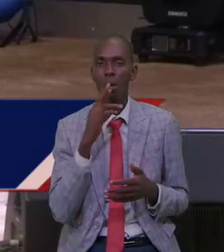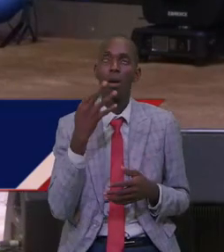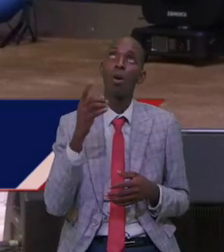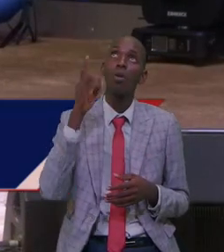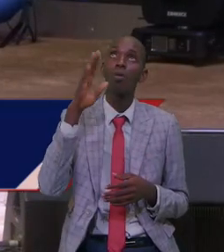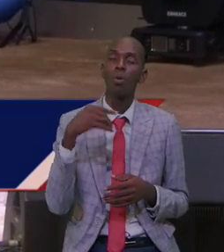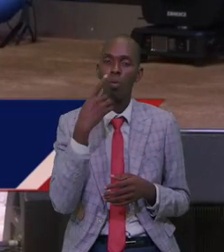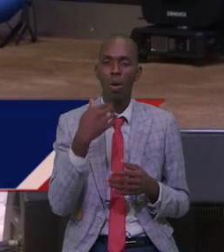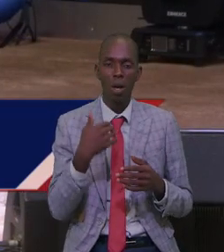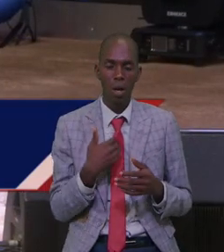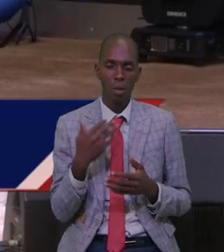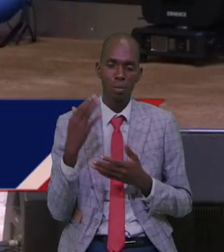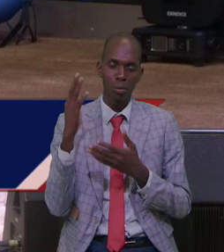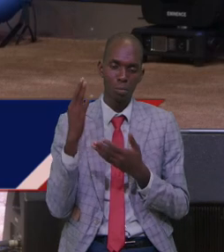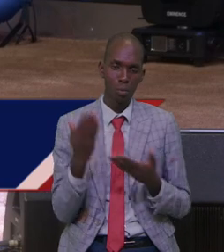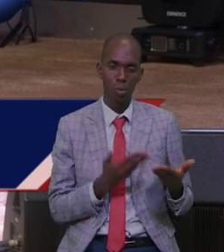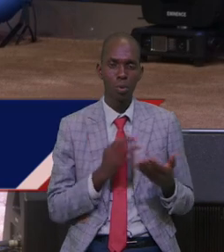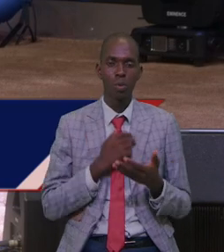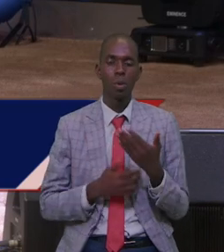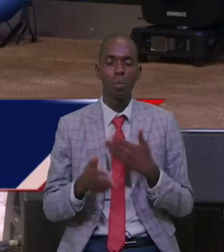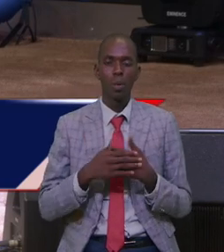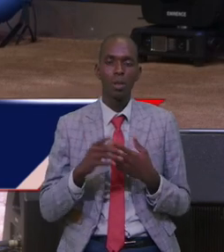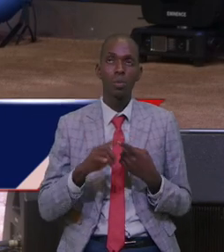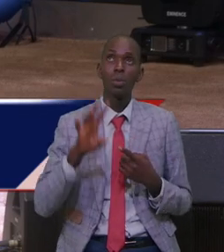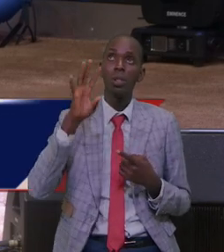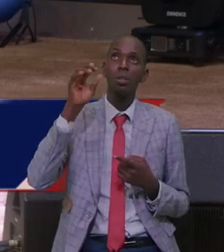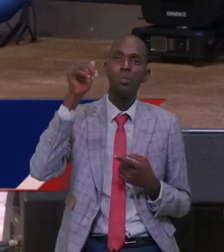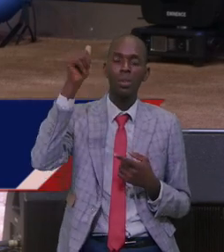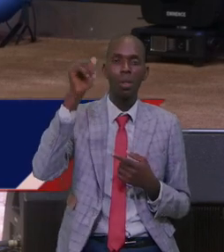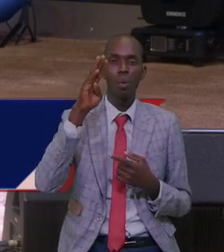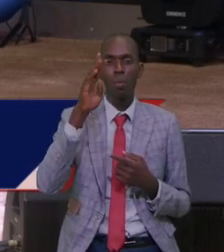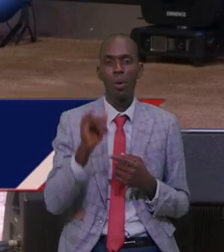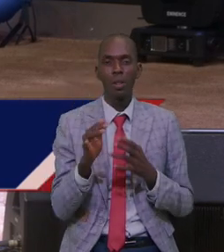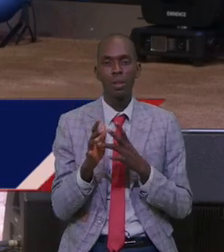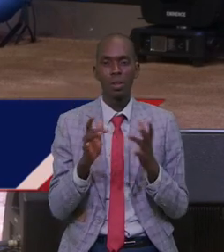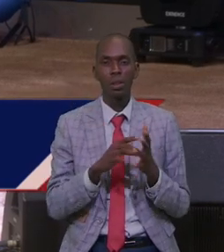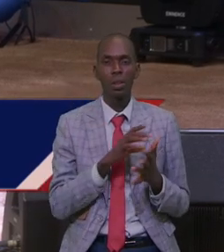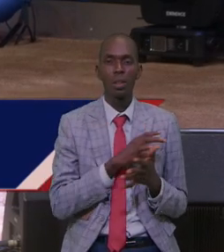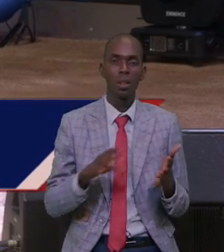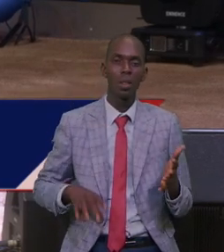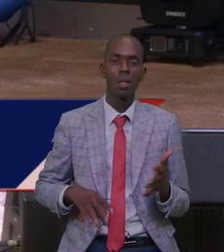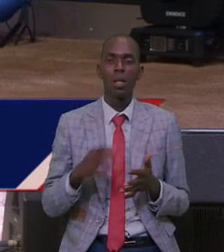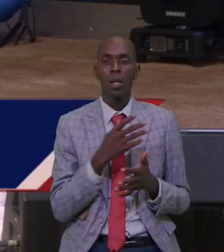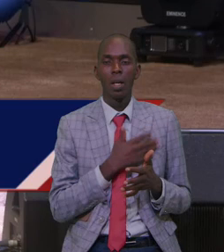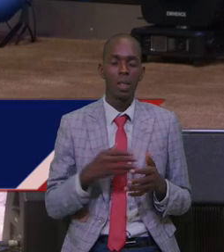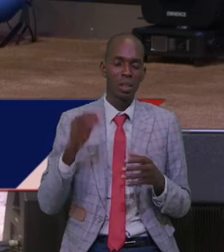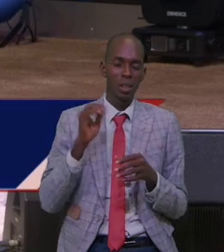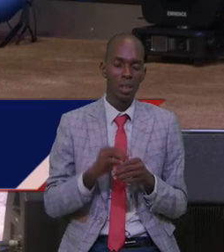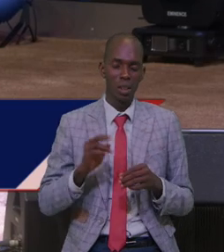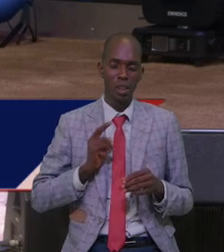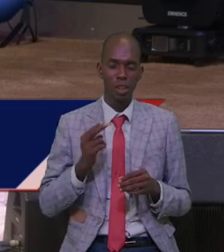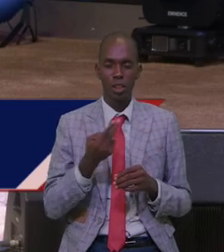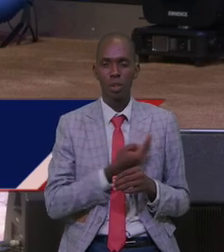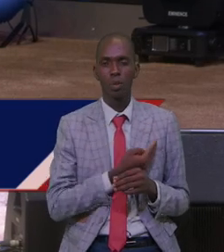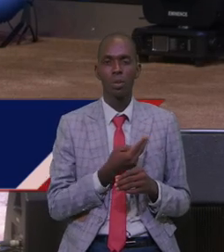has reconciled us to himself by Jesus Christ, and he has given us the